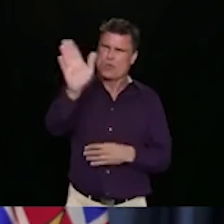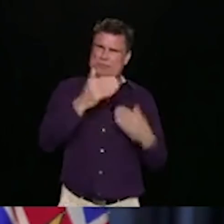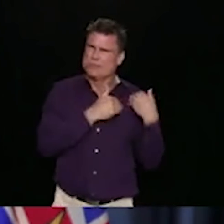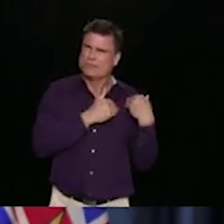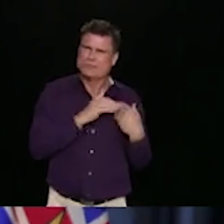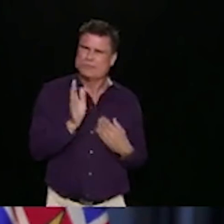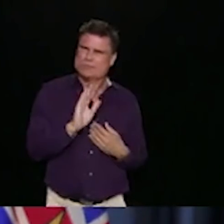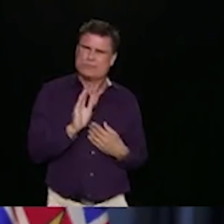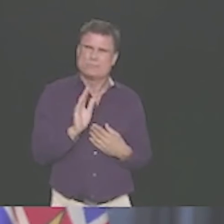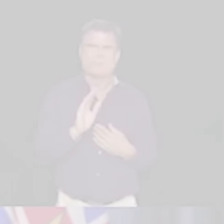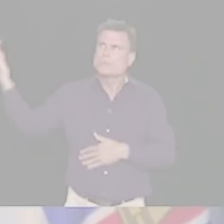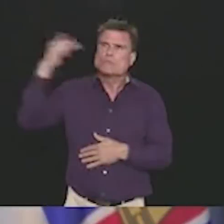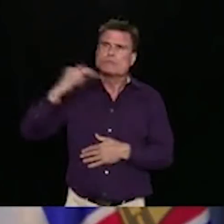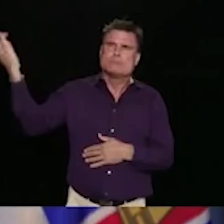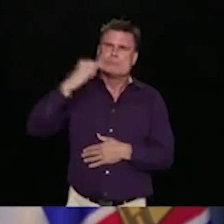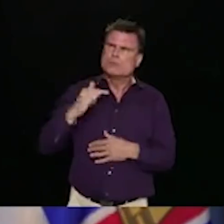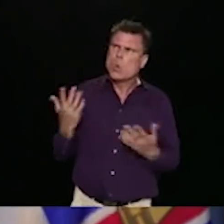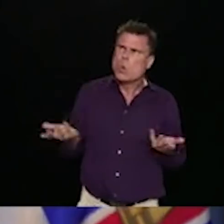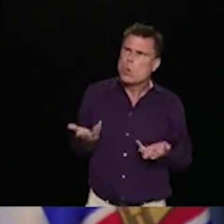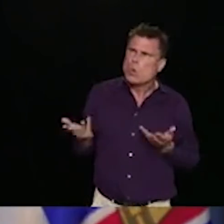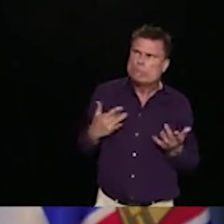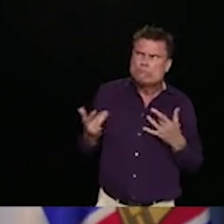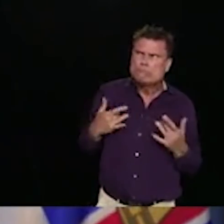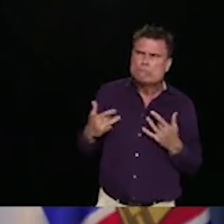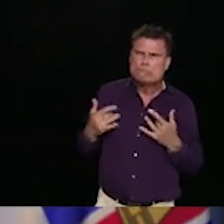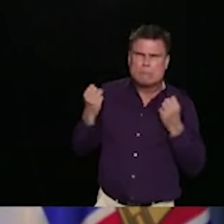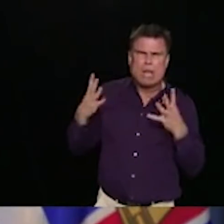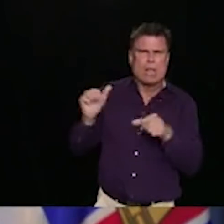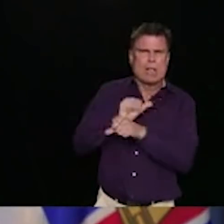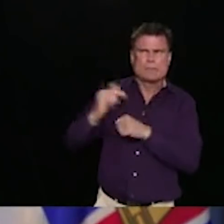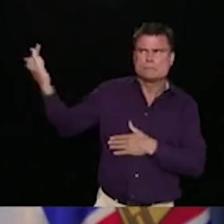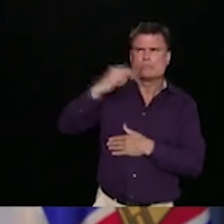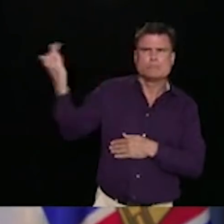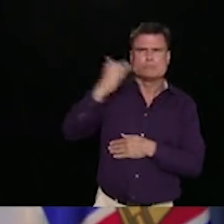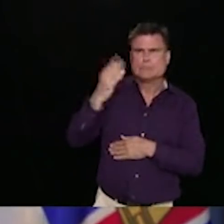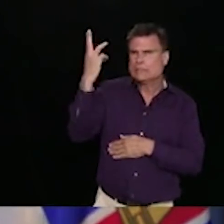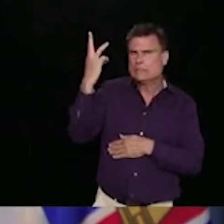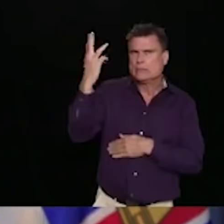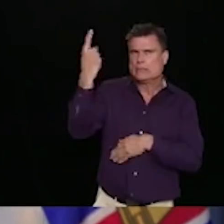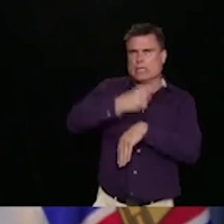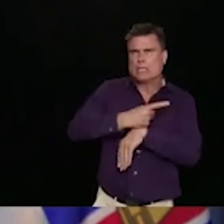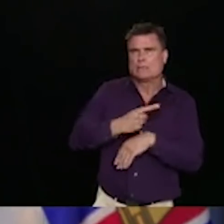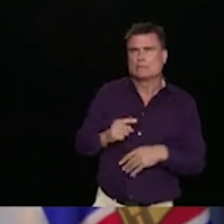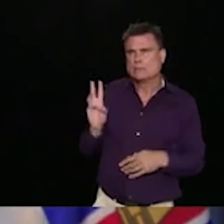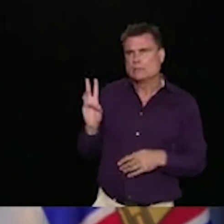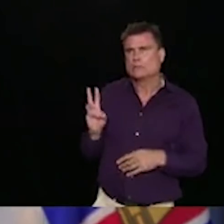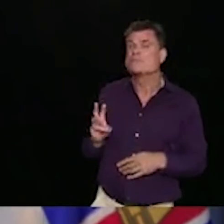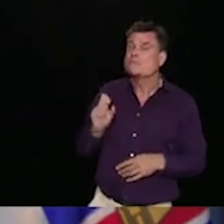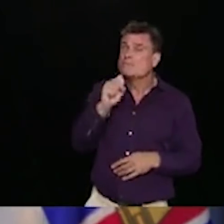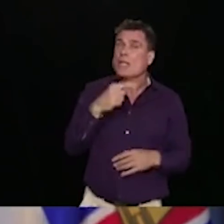their own neighborhood. Yeah, obviously I'm concerned about what's happening all around us.